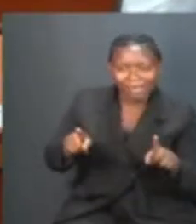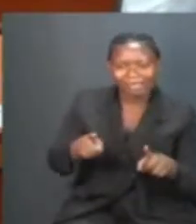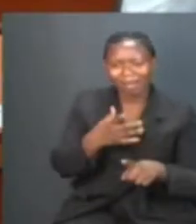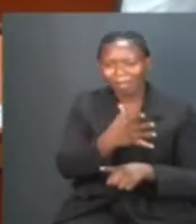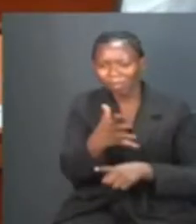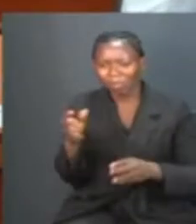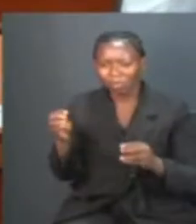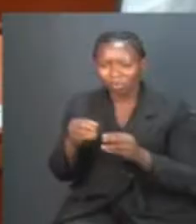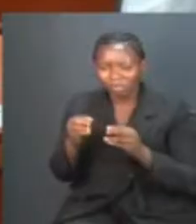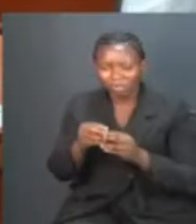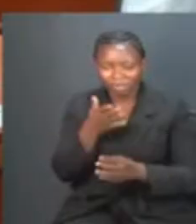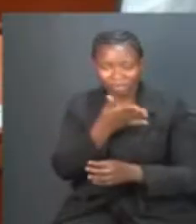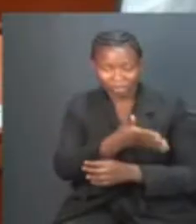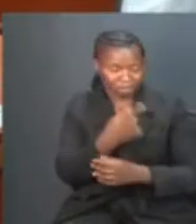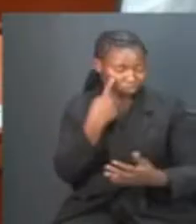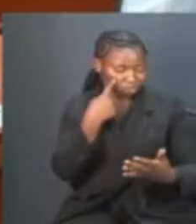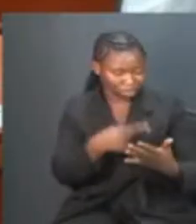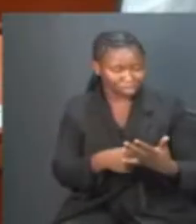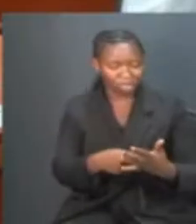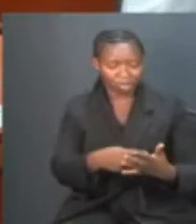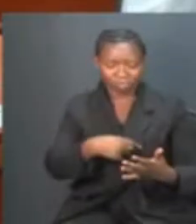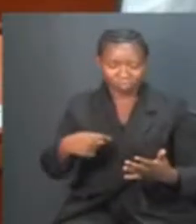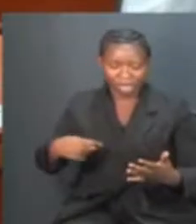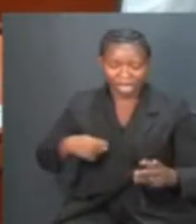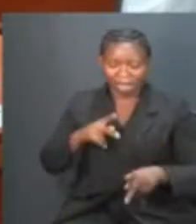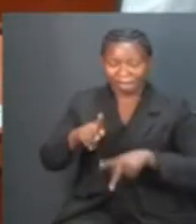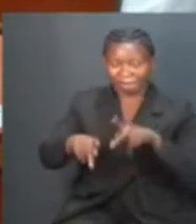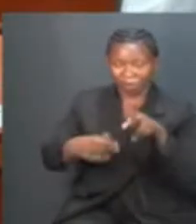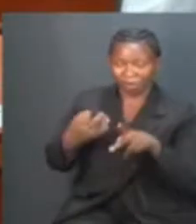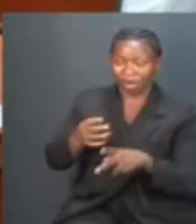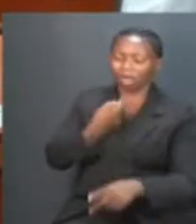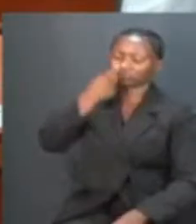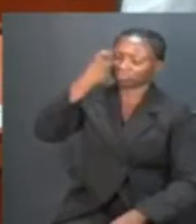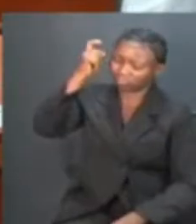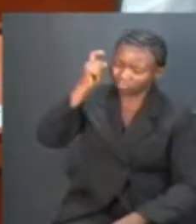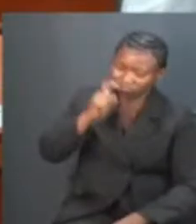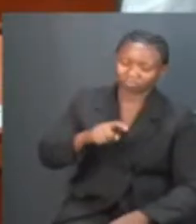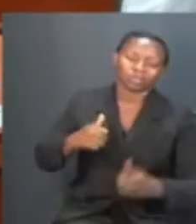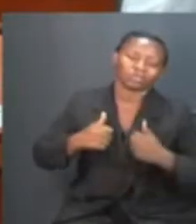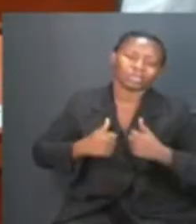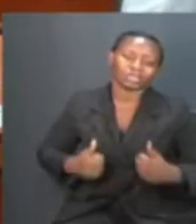more fundamental that we as a people must be addressing.